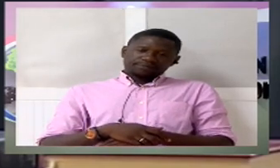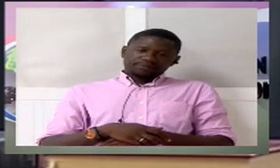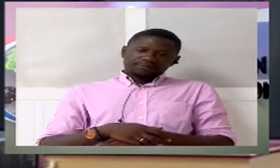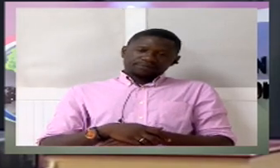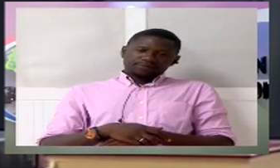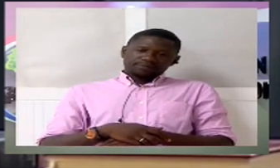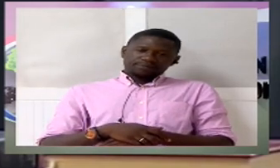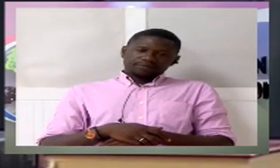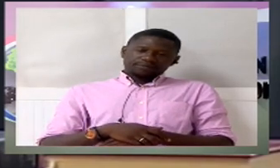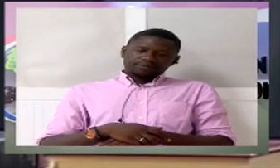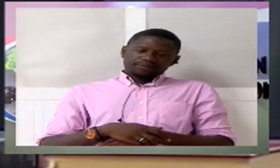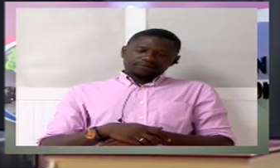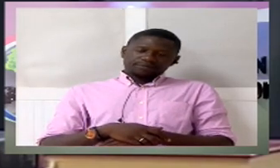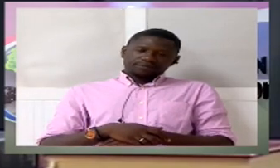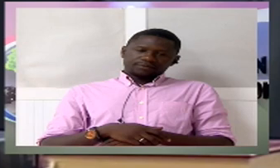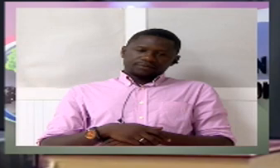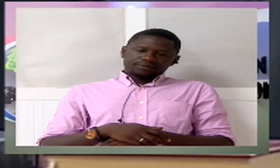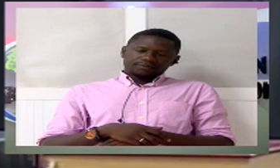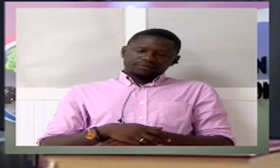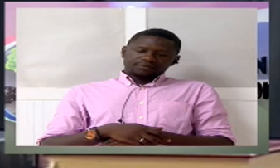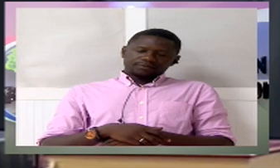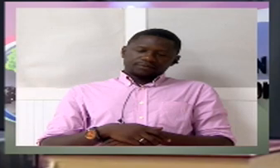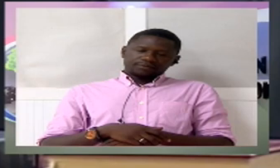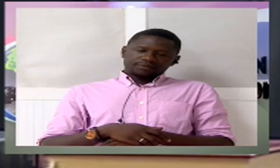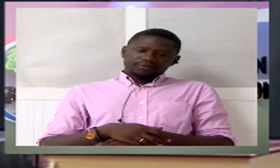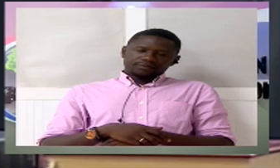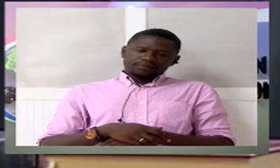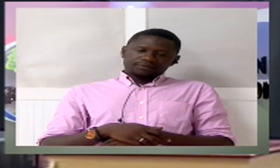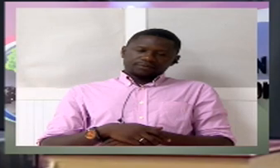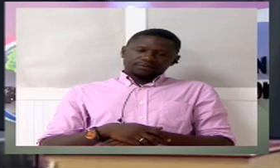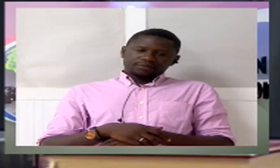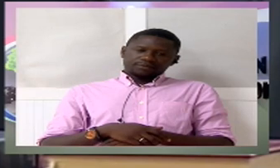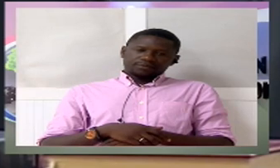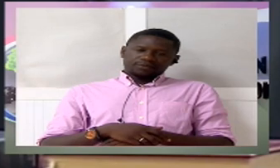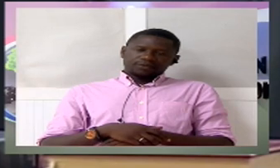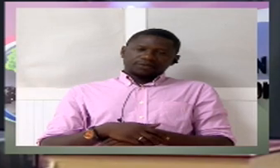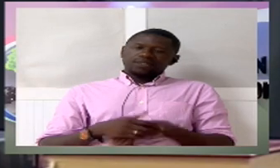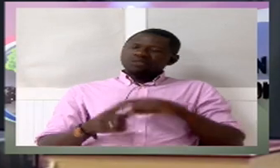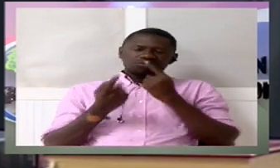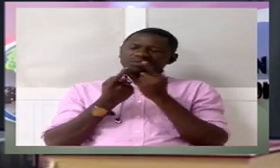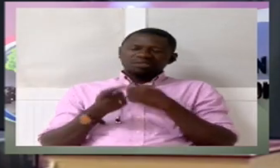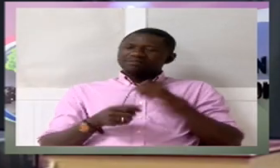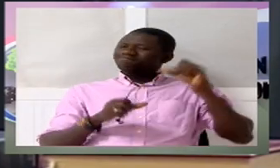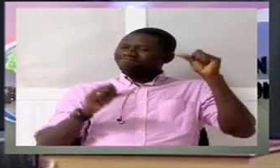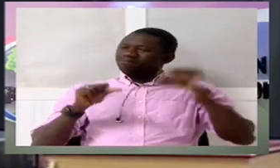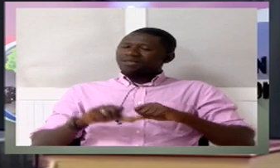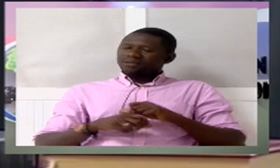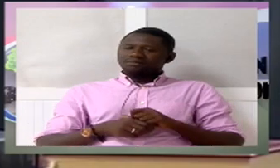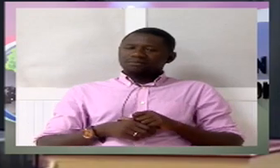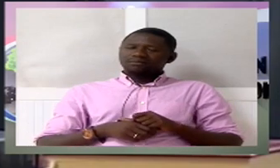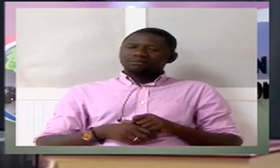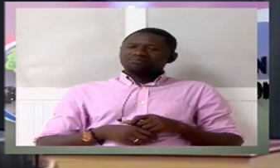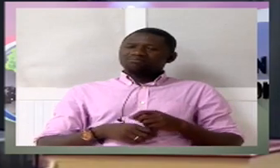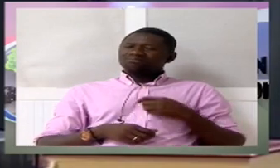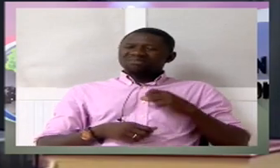le ka bondi baba to ka samba kan lai family family farm tola. It is ridiculous o mukule ku jawbalam and heartbreaking